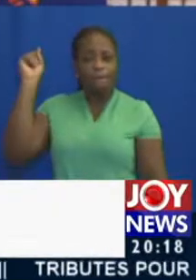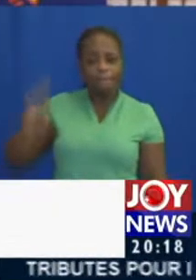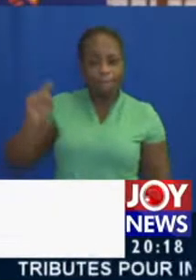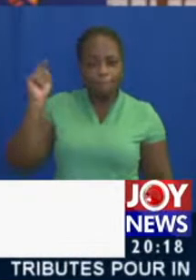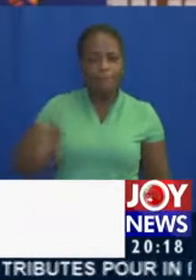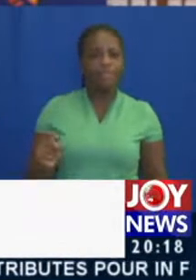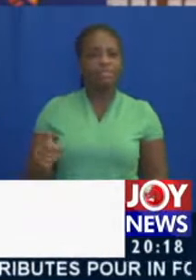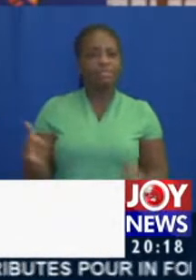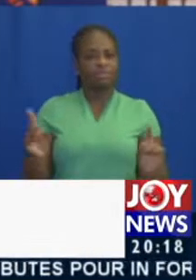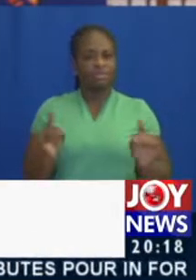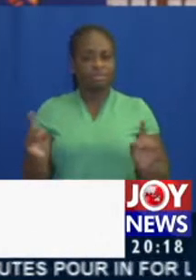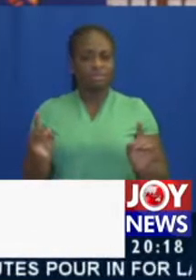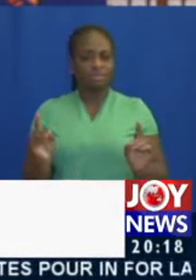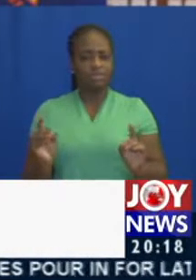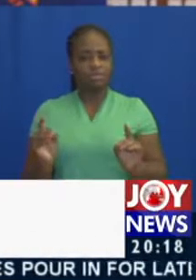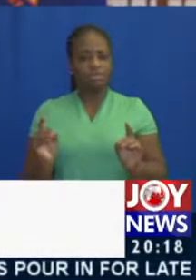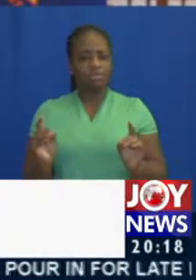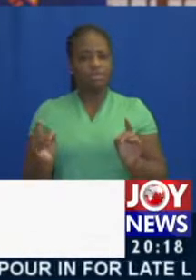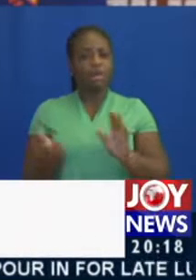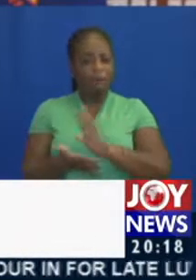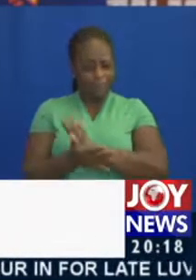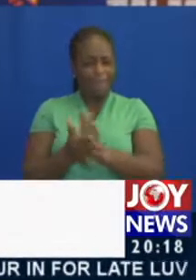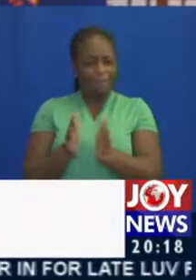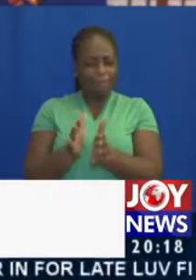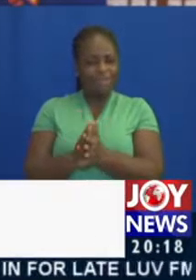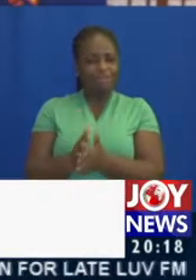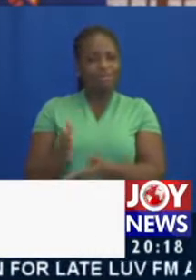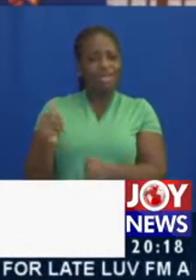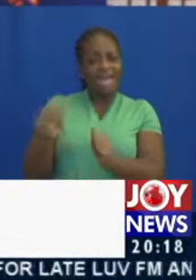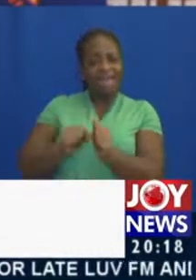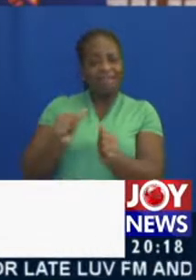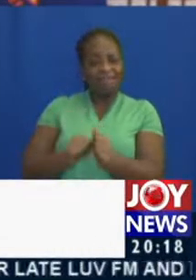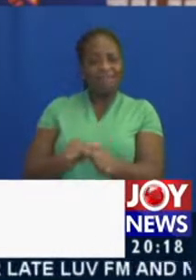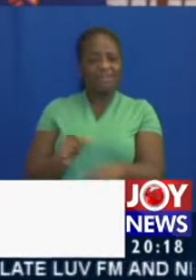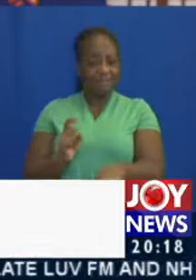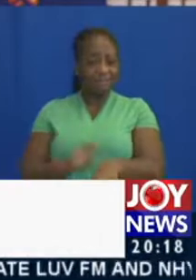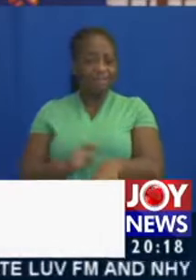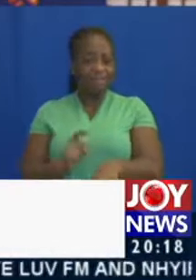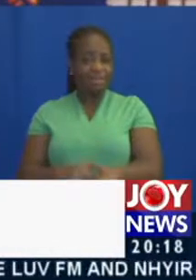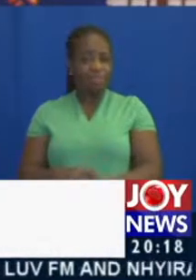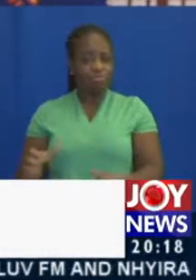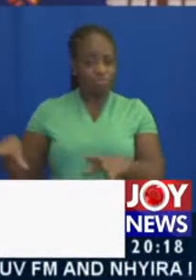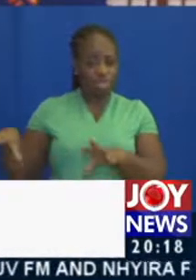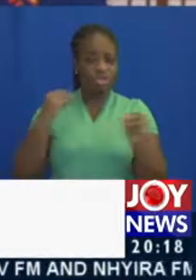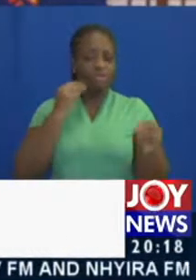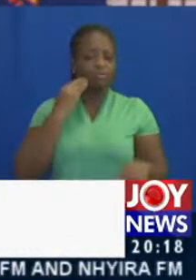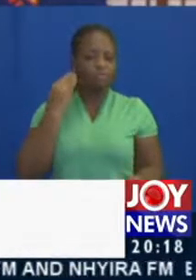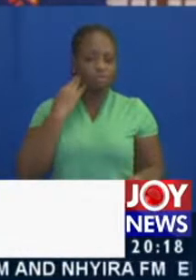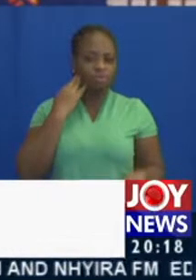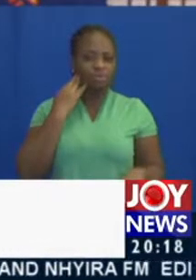become part and parcel of our daily routine. They're